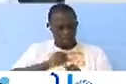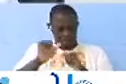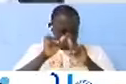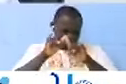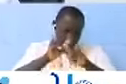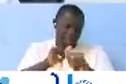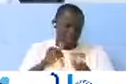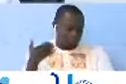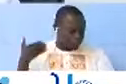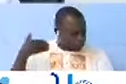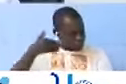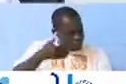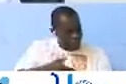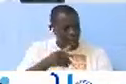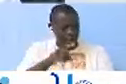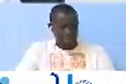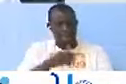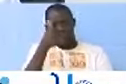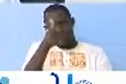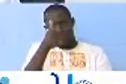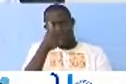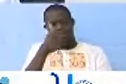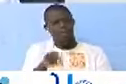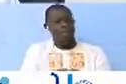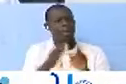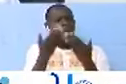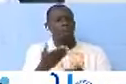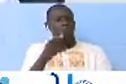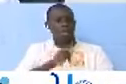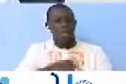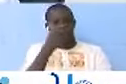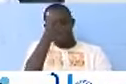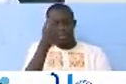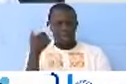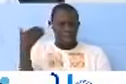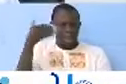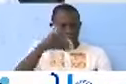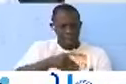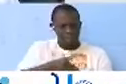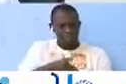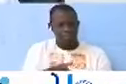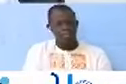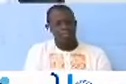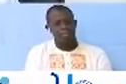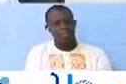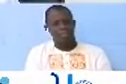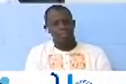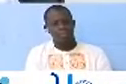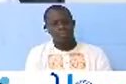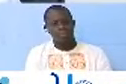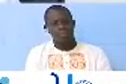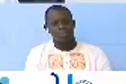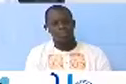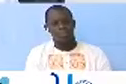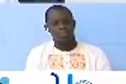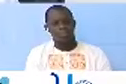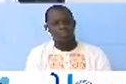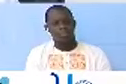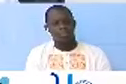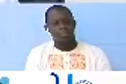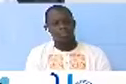going to stay up to 6. 6 seed, huh? When it was time for 6 o'clock.